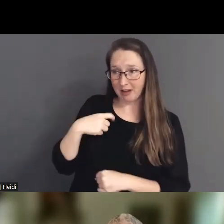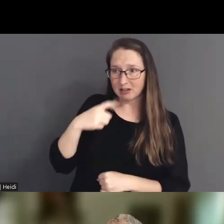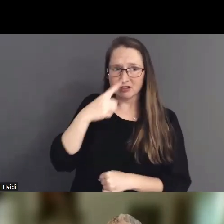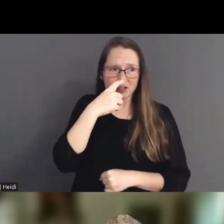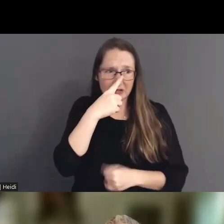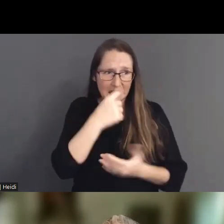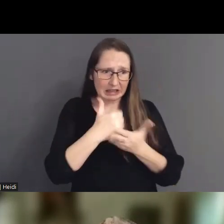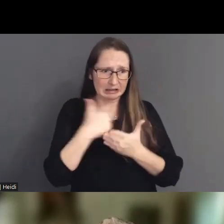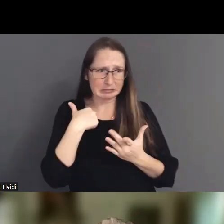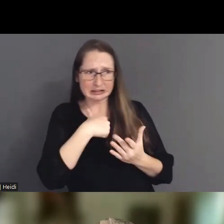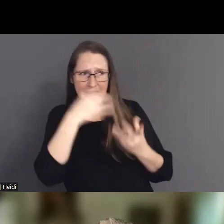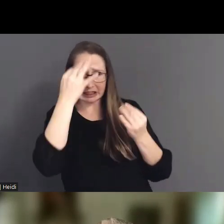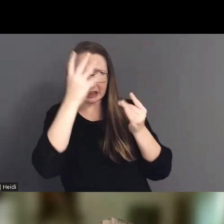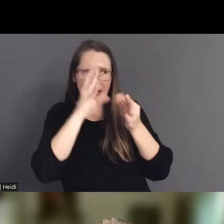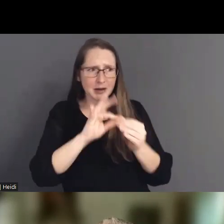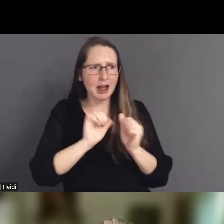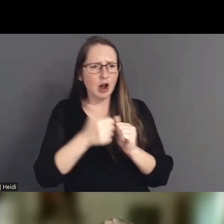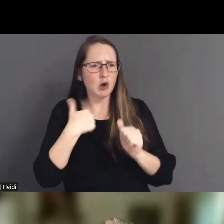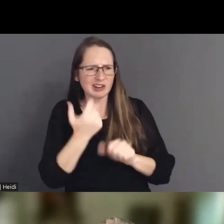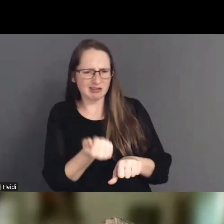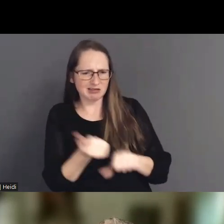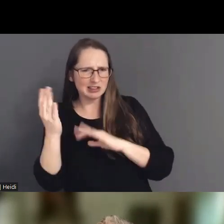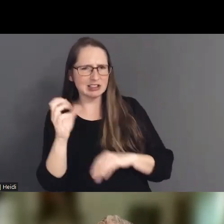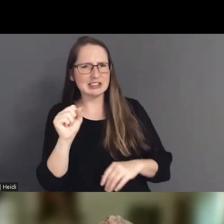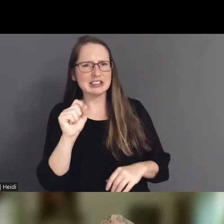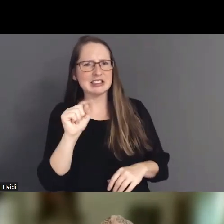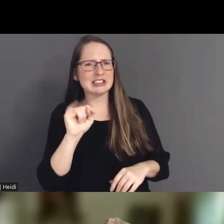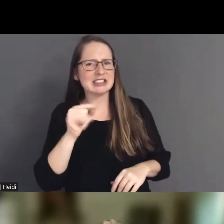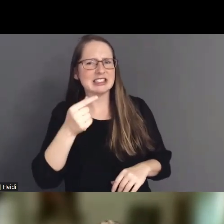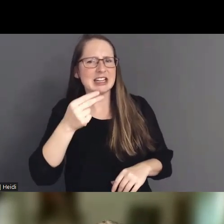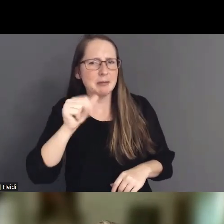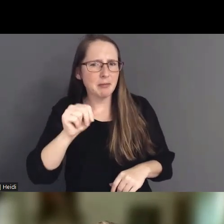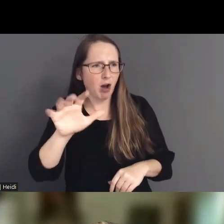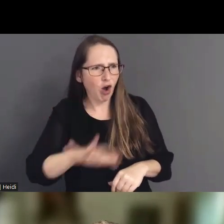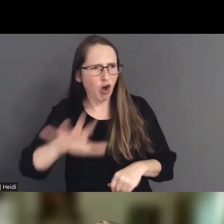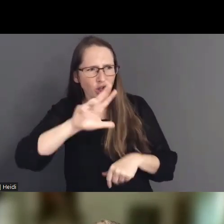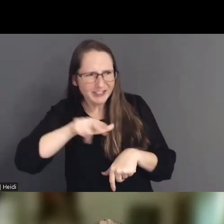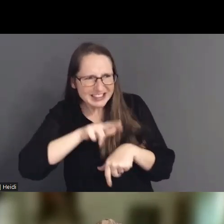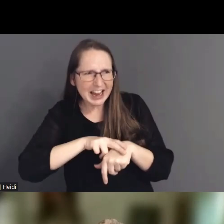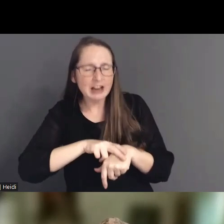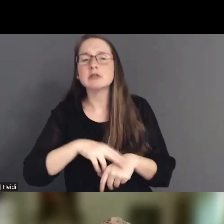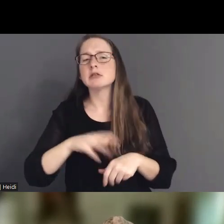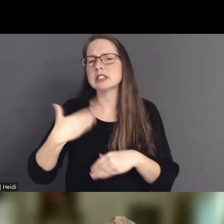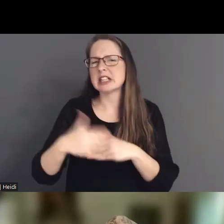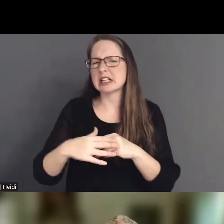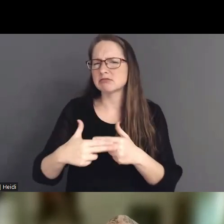think about how they could eliminate stigma on a national scale. Go ahead to the next slide, please.